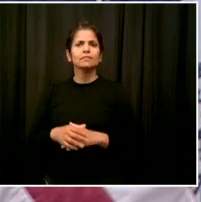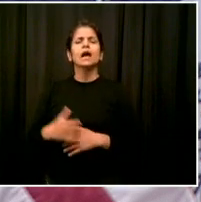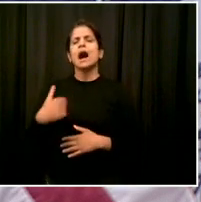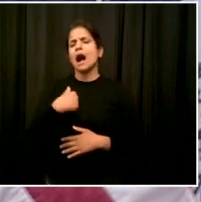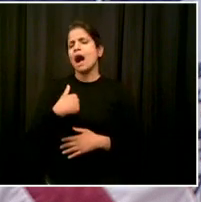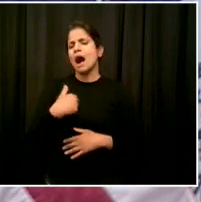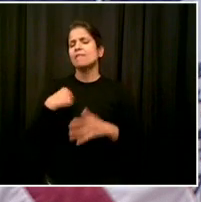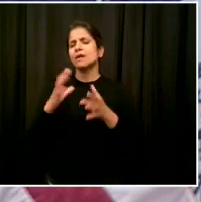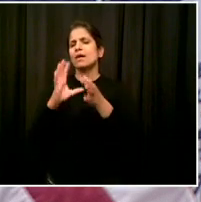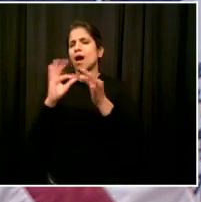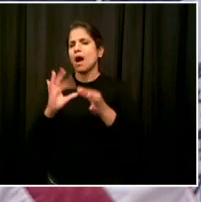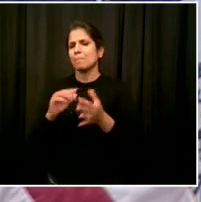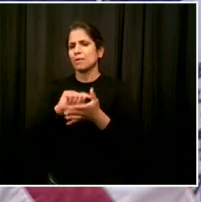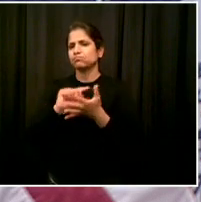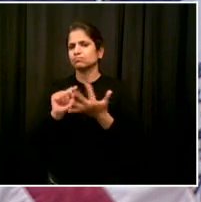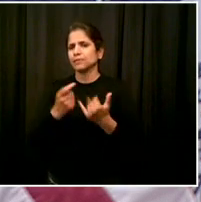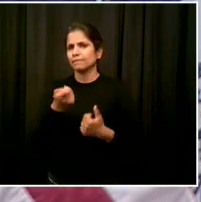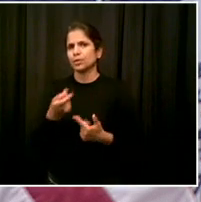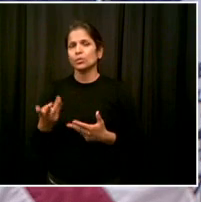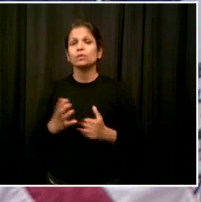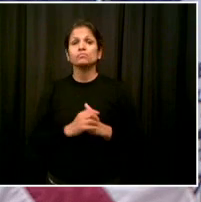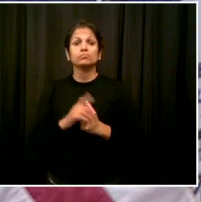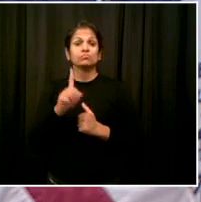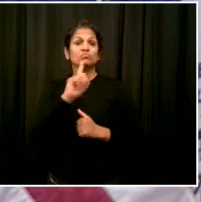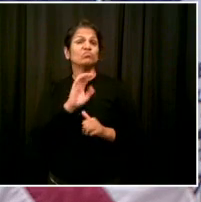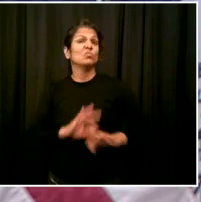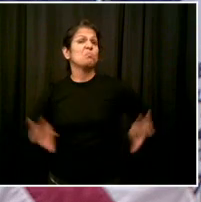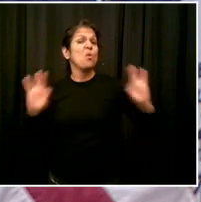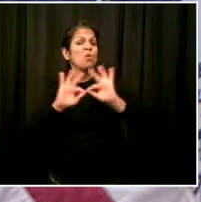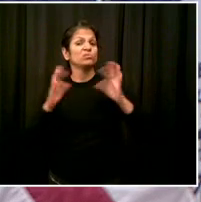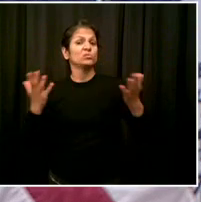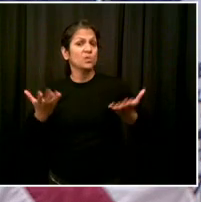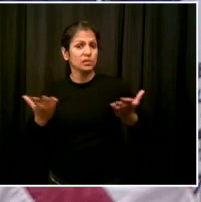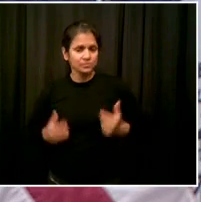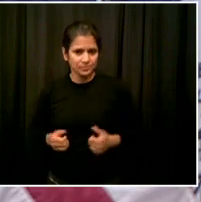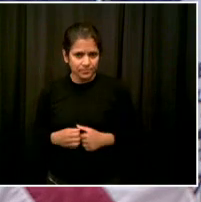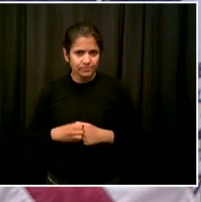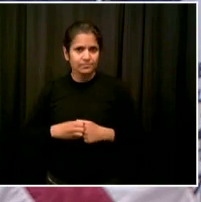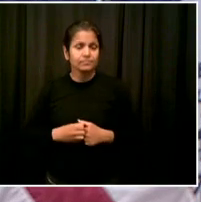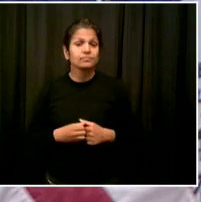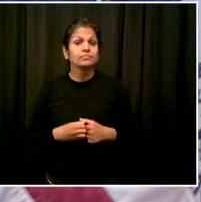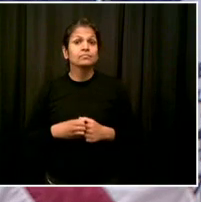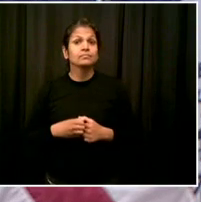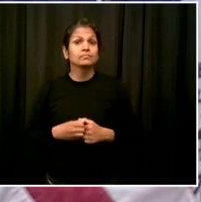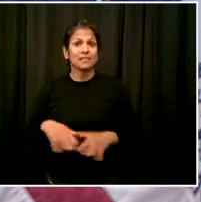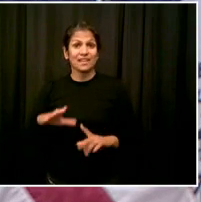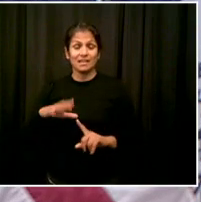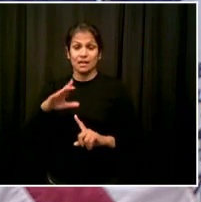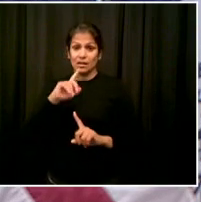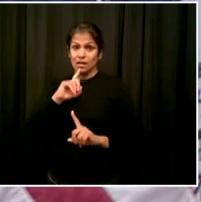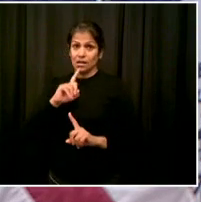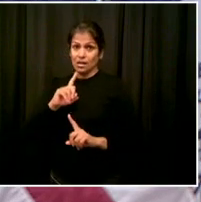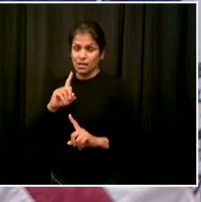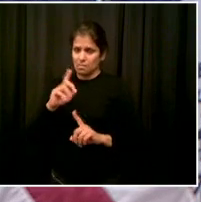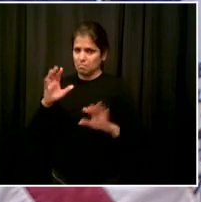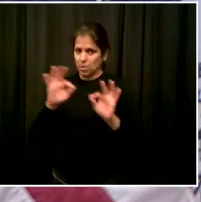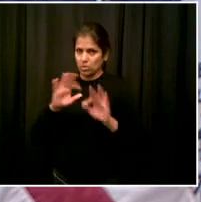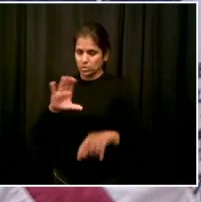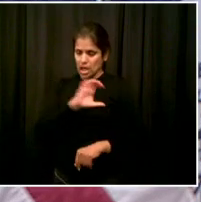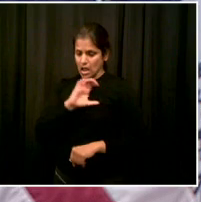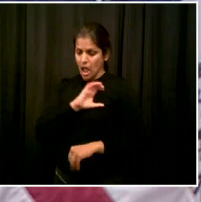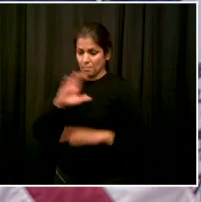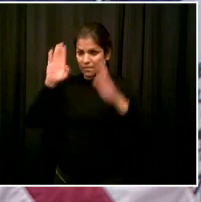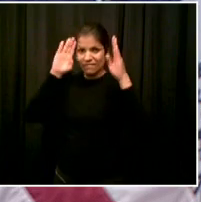for the NYPD to work on the most important issues. And right now, given the other challenges we're facing, I want